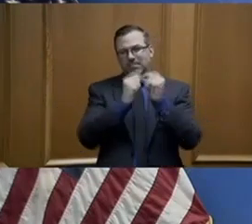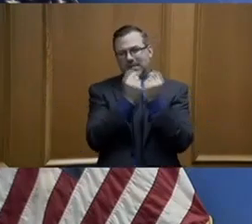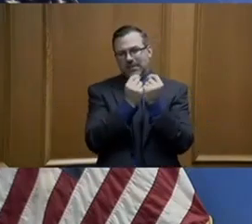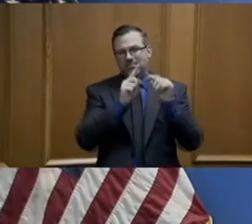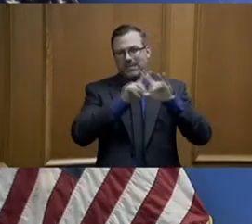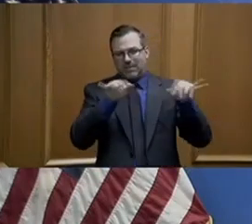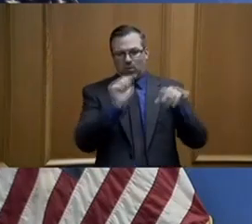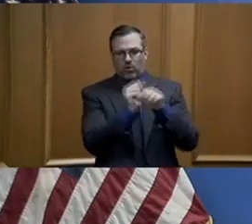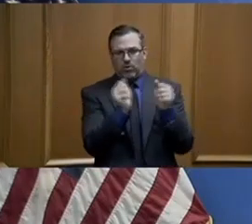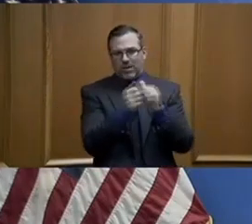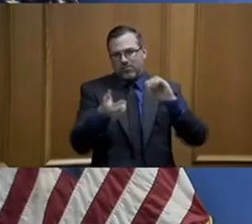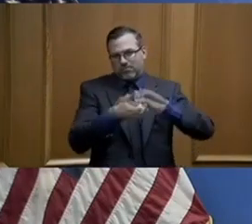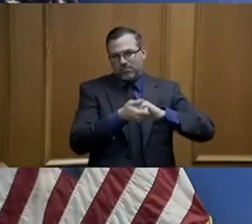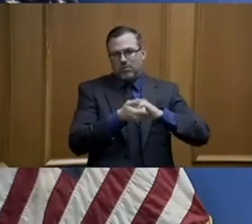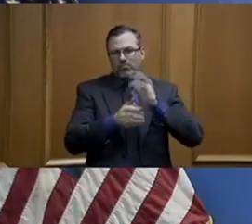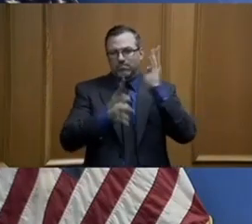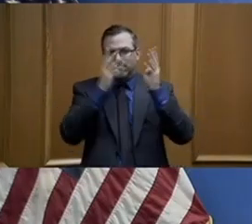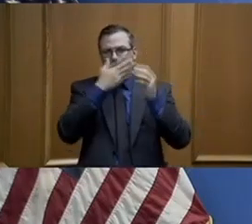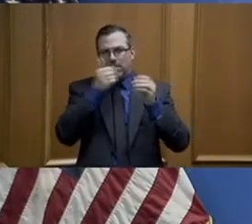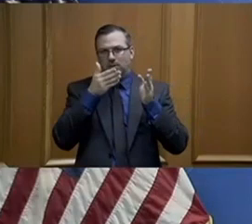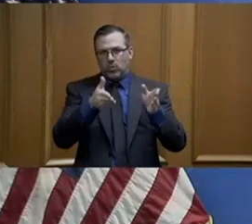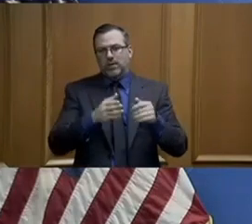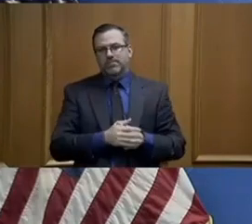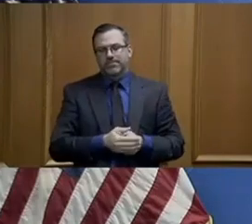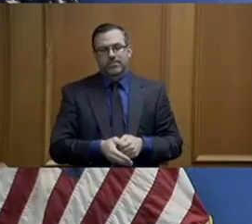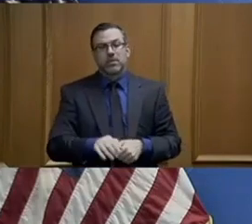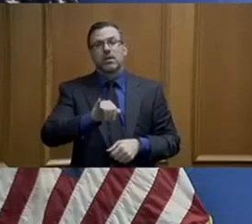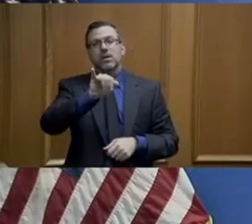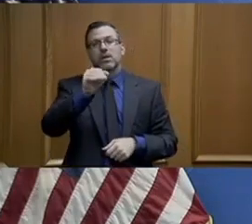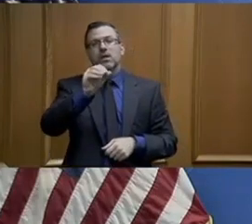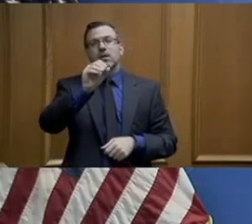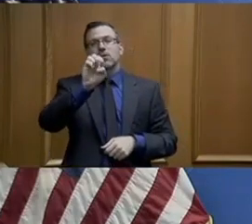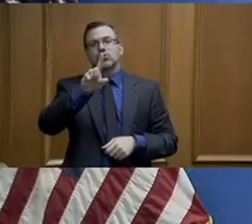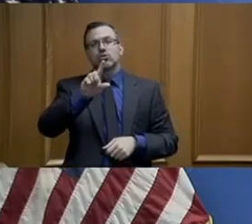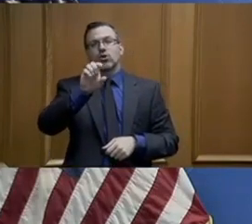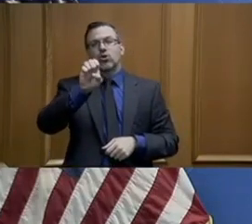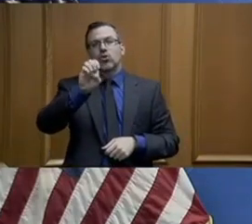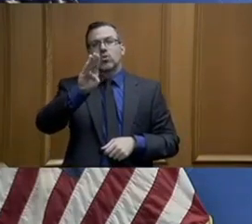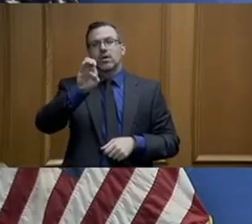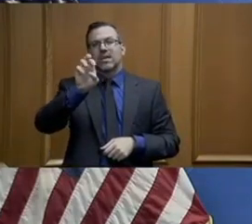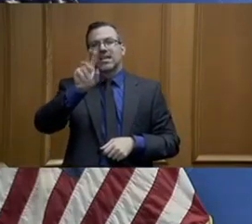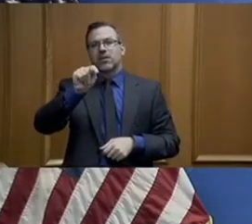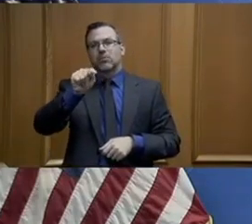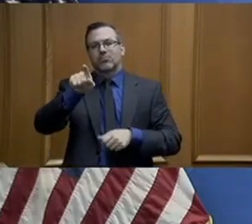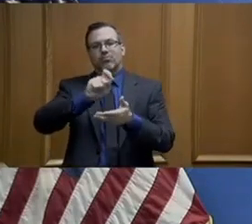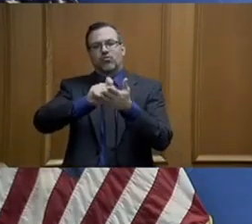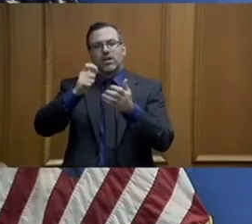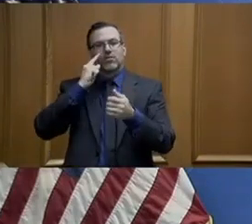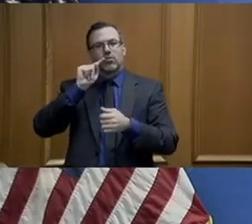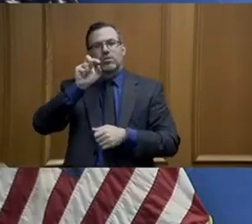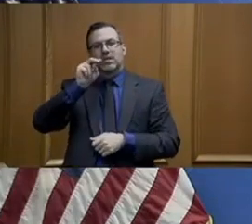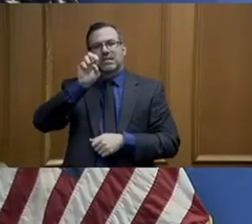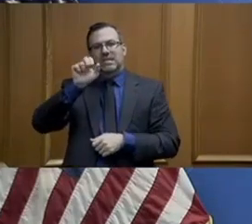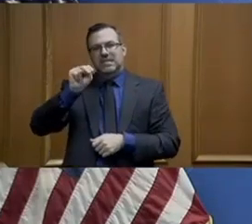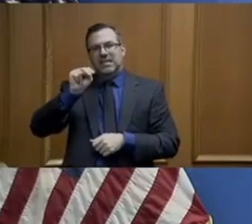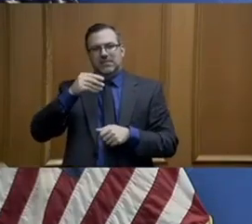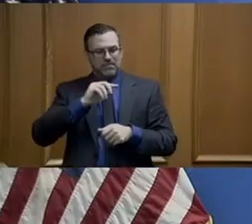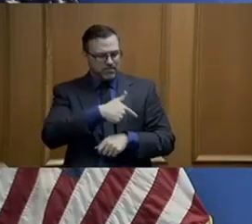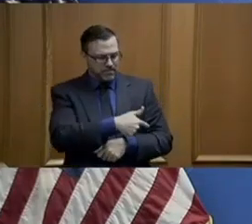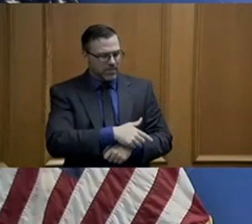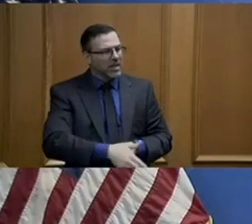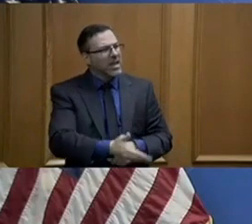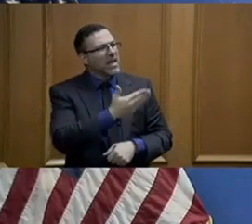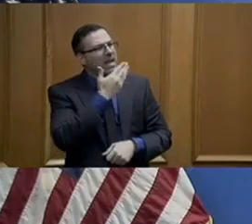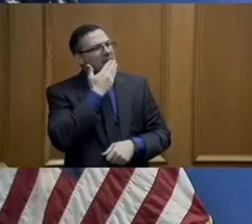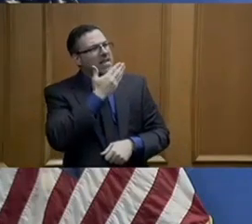Thank you. Next, we'll go to Joel Ebert with the Tennessean. Joel, your line is open. Hey, Governor, thanks for answering questions.